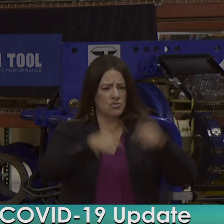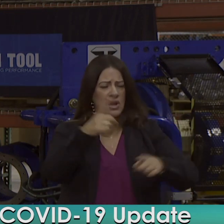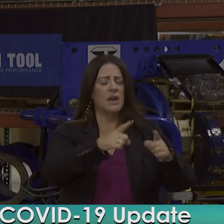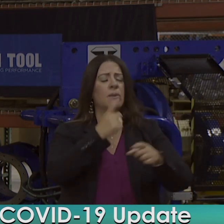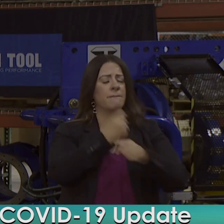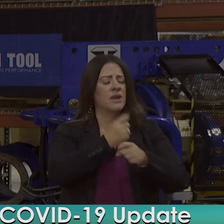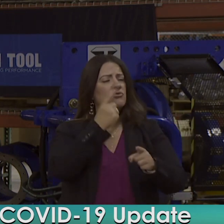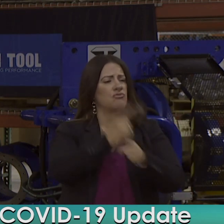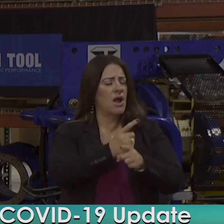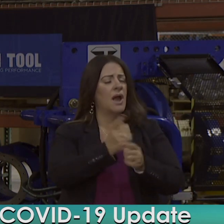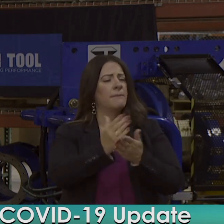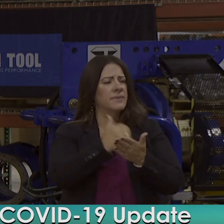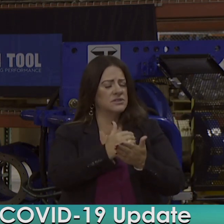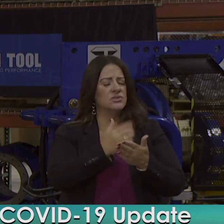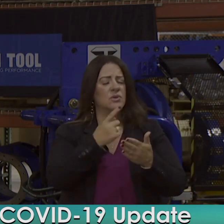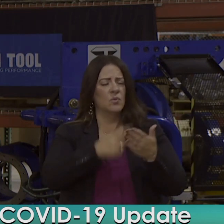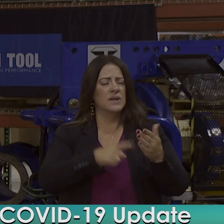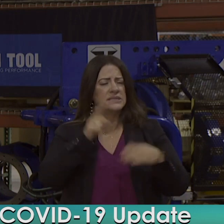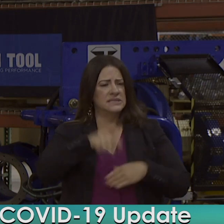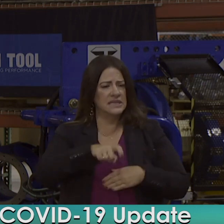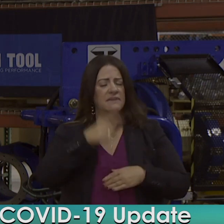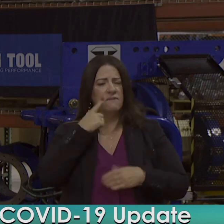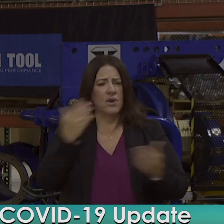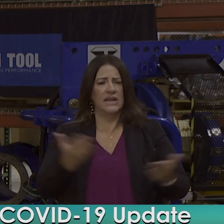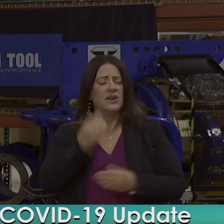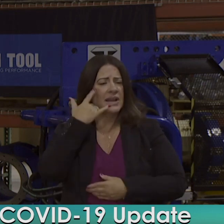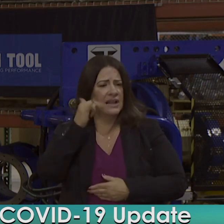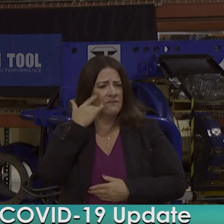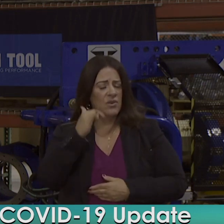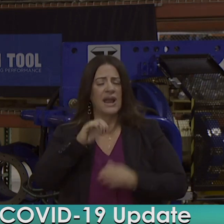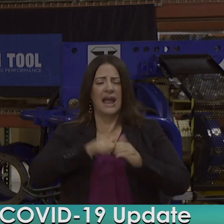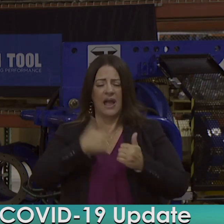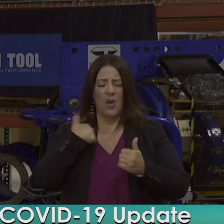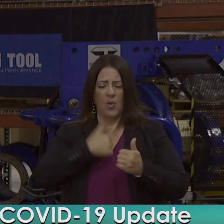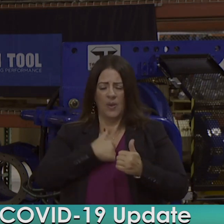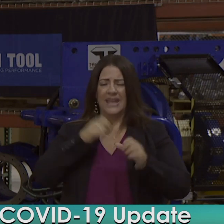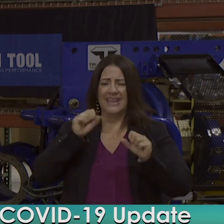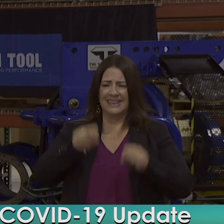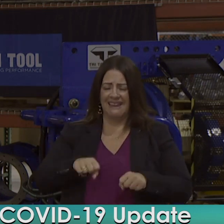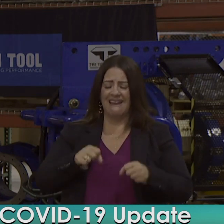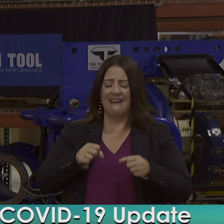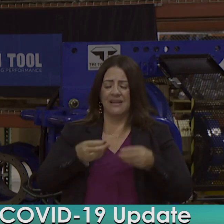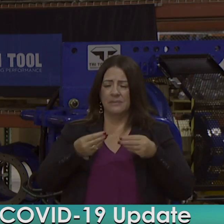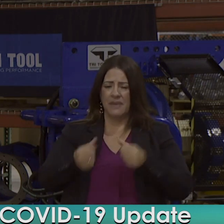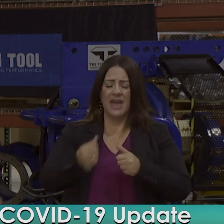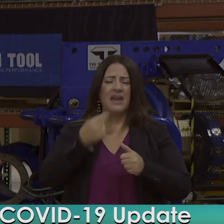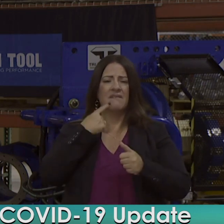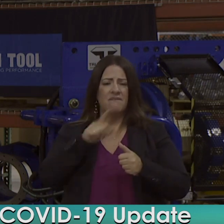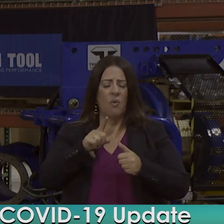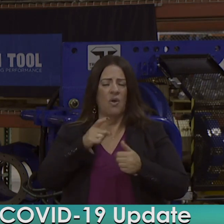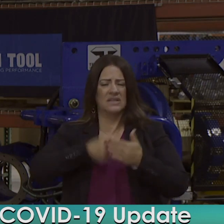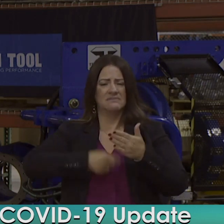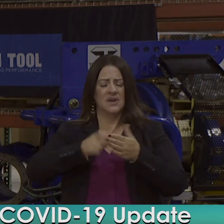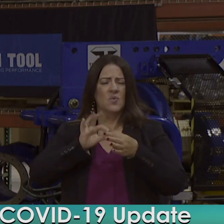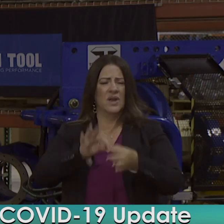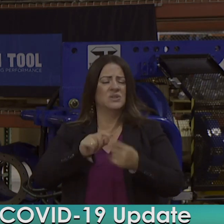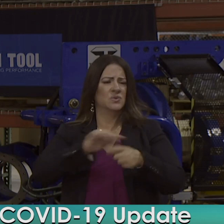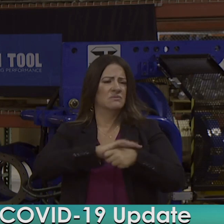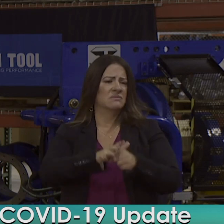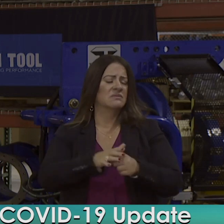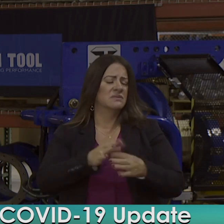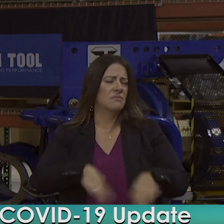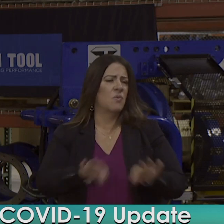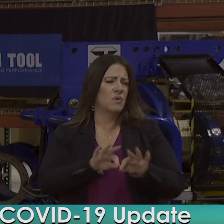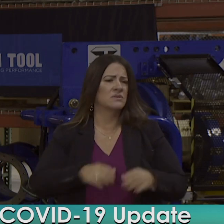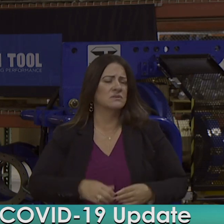supports for states like California to address COVID-19 related expenses. And I think that will also be additive